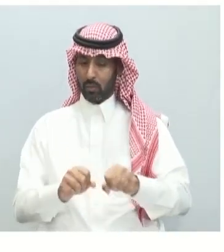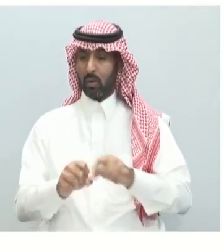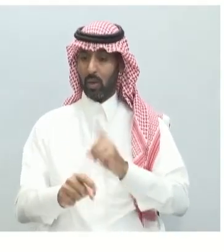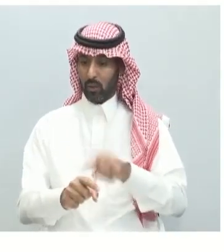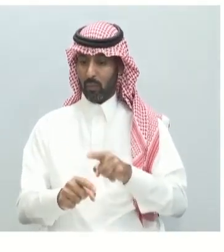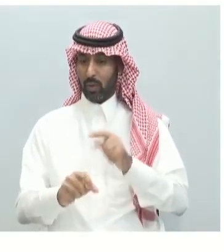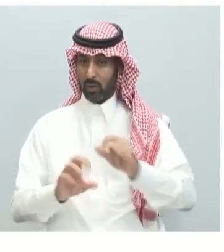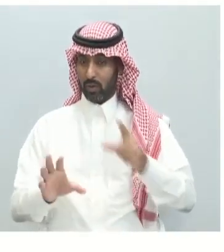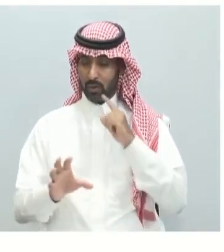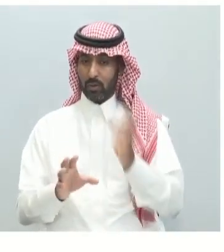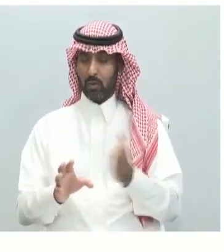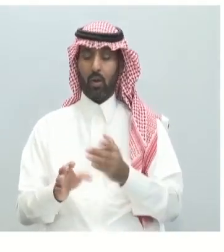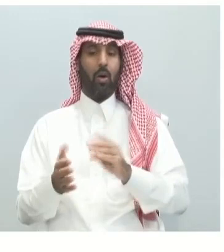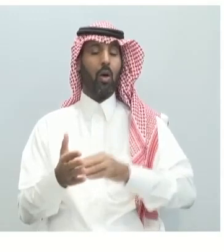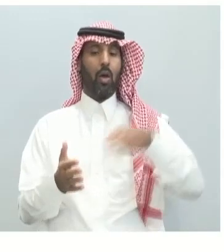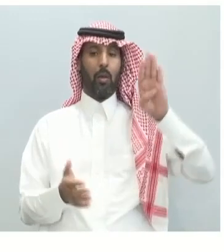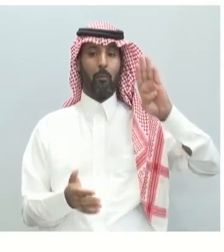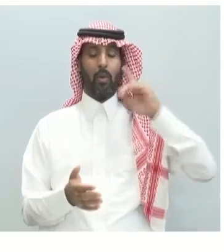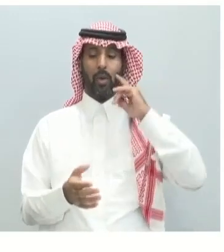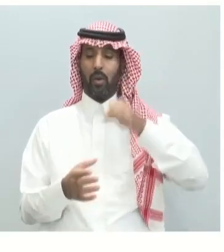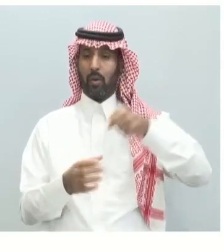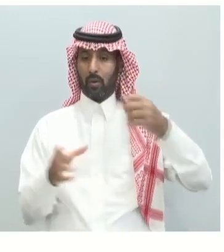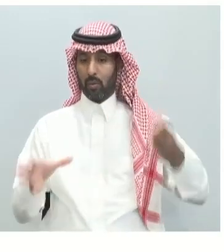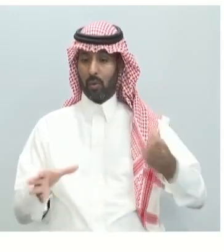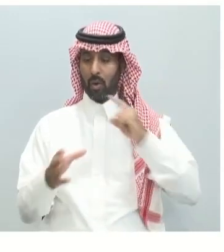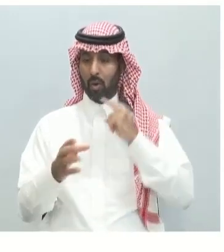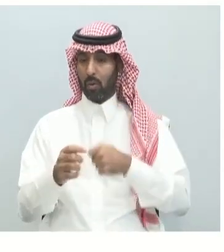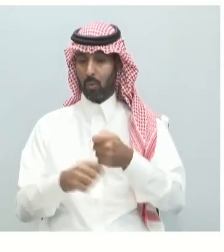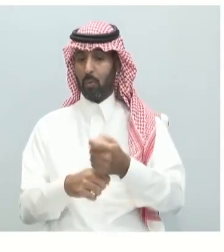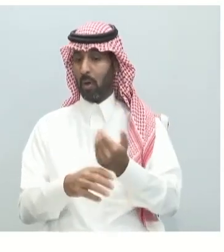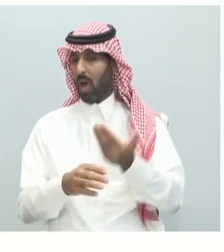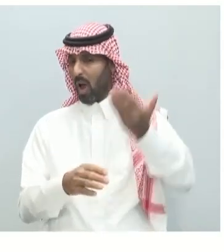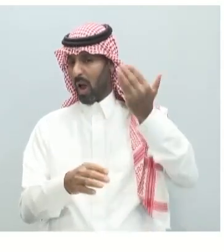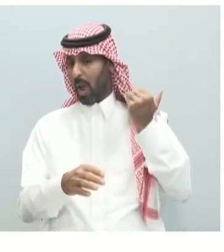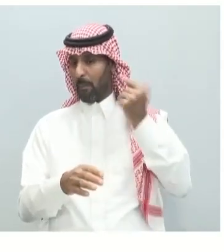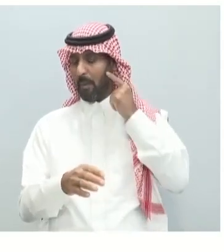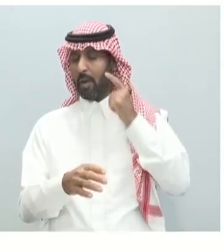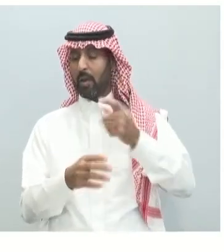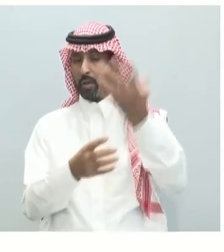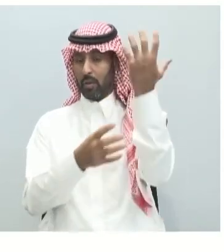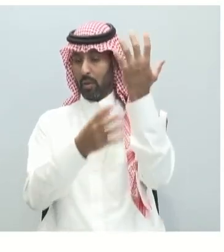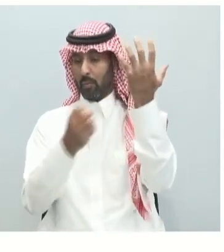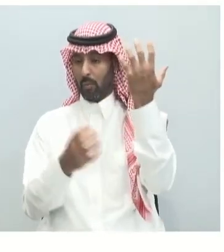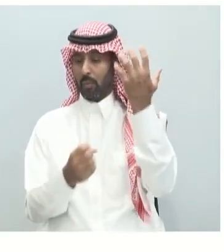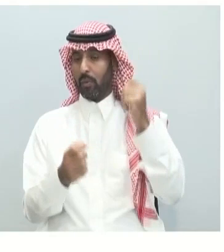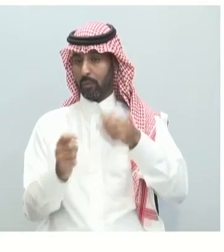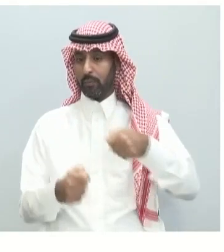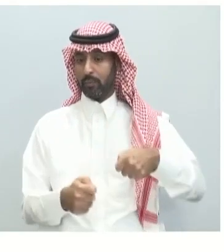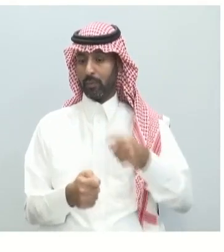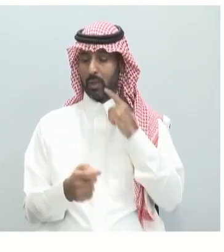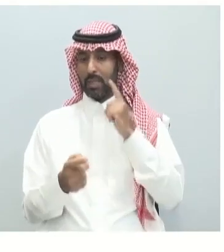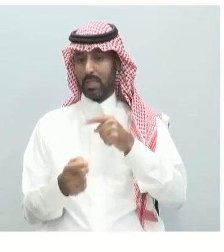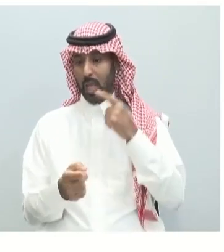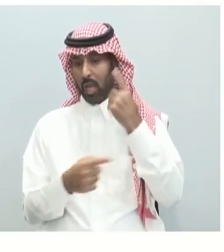week, or is it B, a bag of vegetables that you buy before the growing season but pick up every